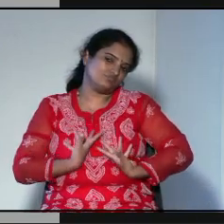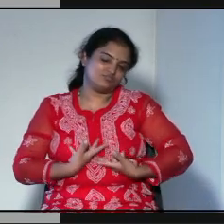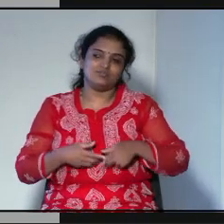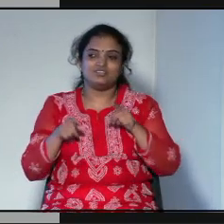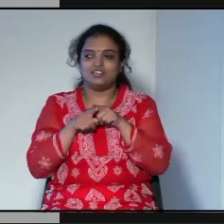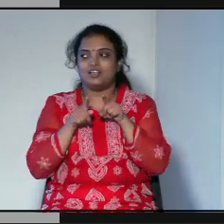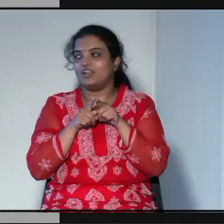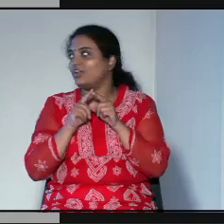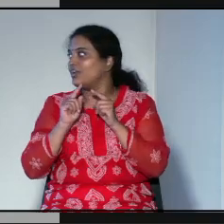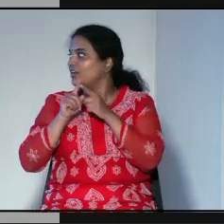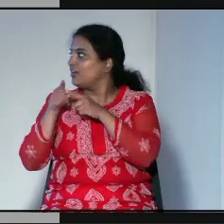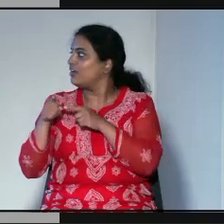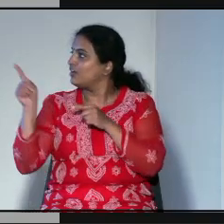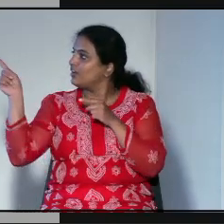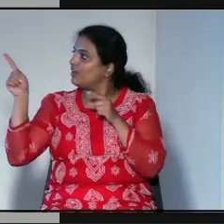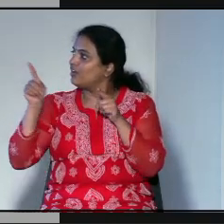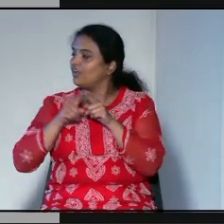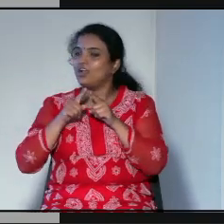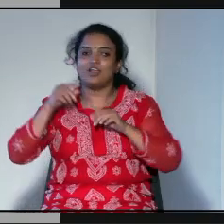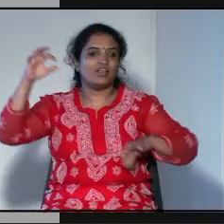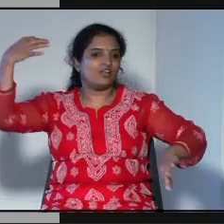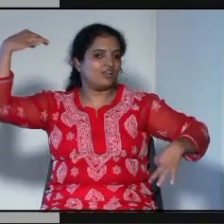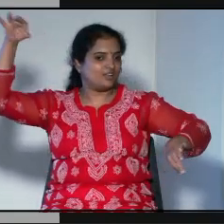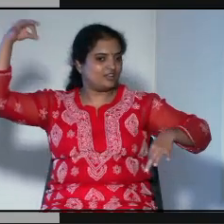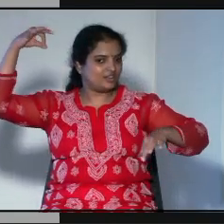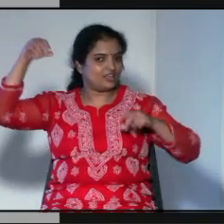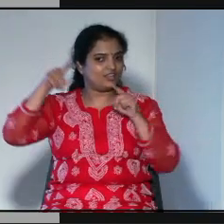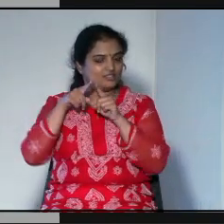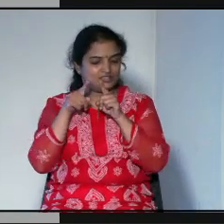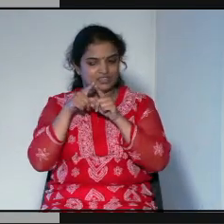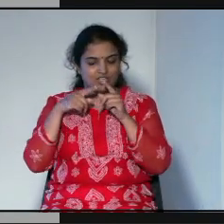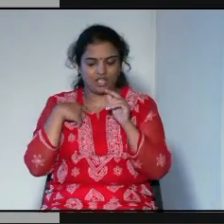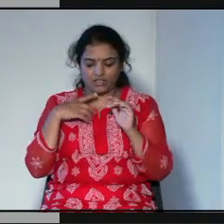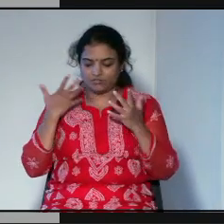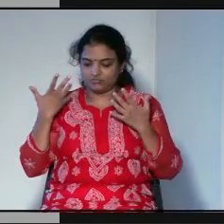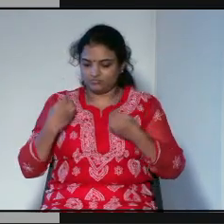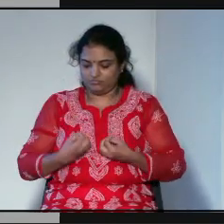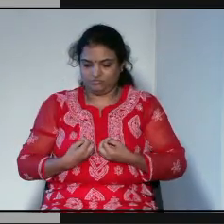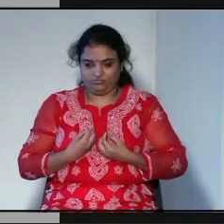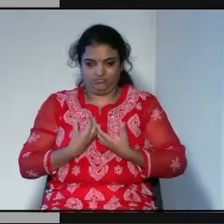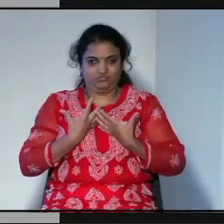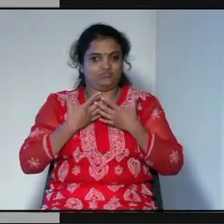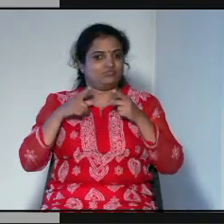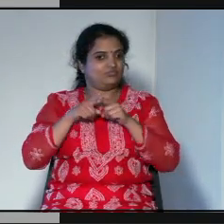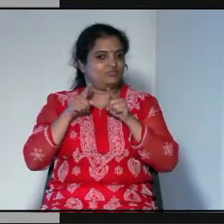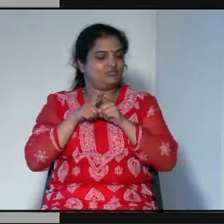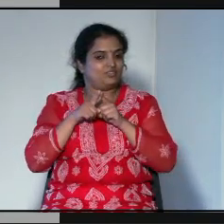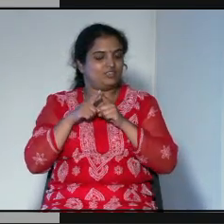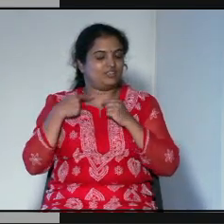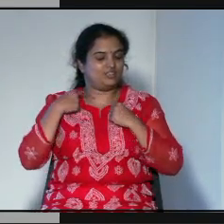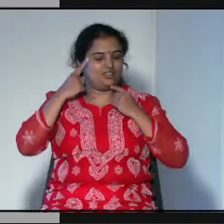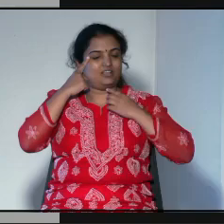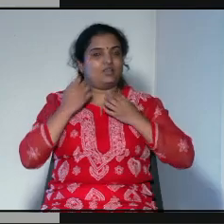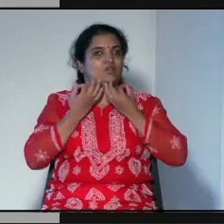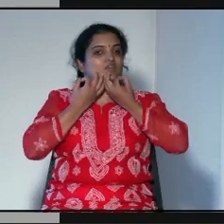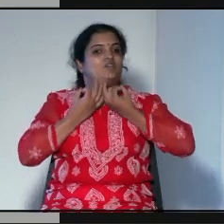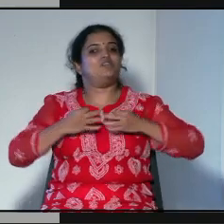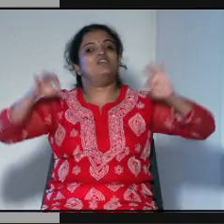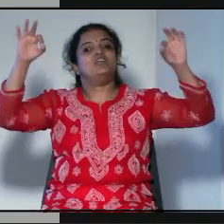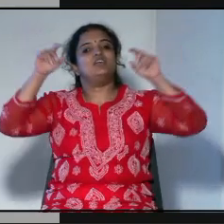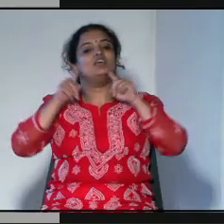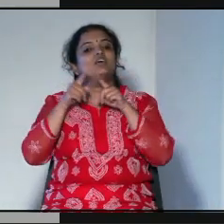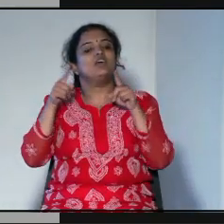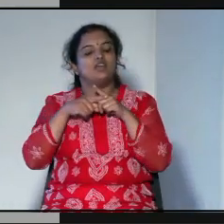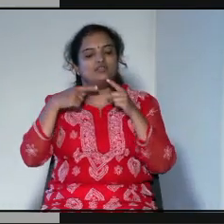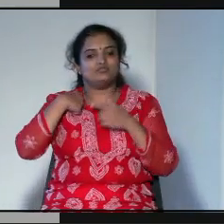whirling cosmic dancer, the Nataraj, where the force of motion almost springs free of the body, of this